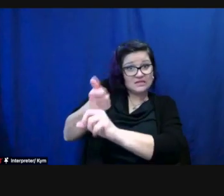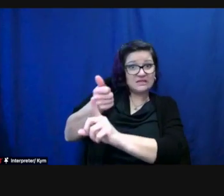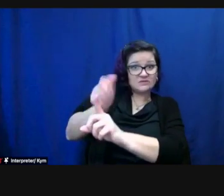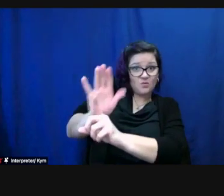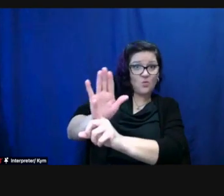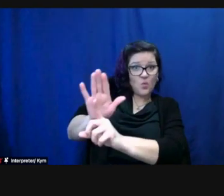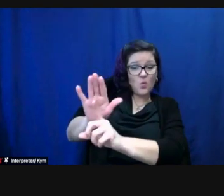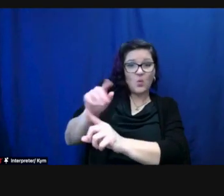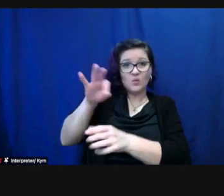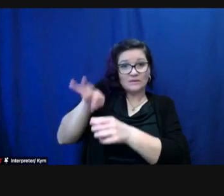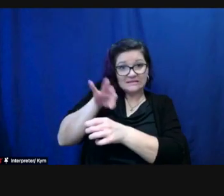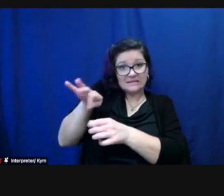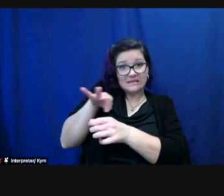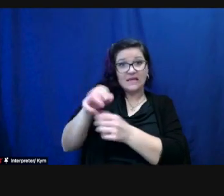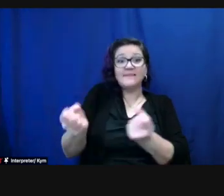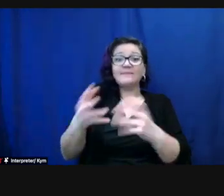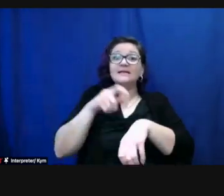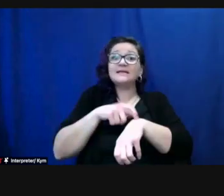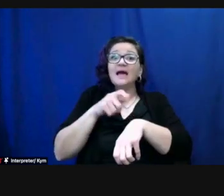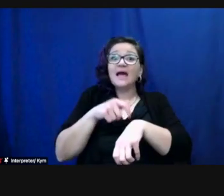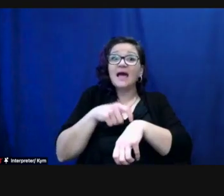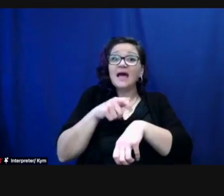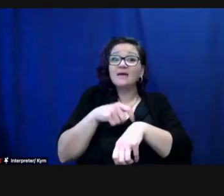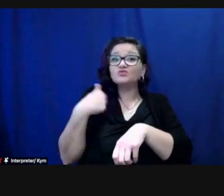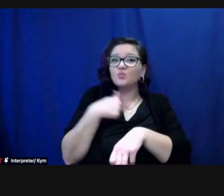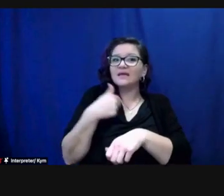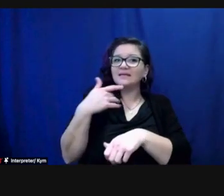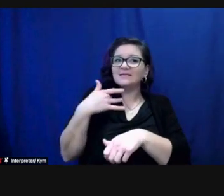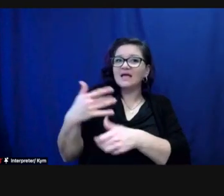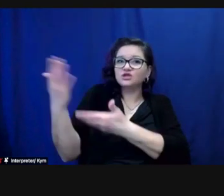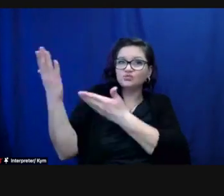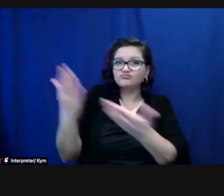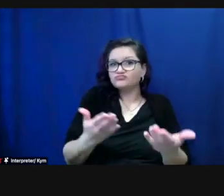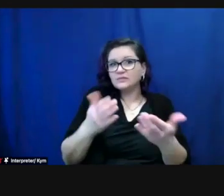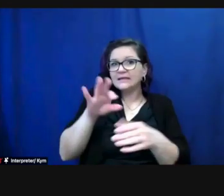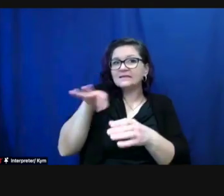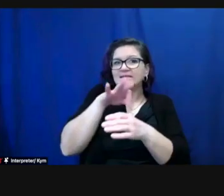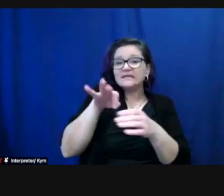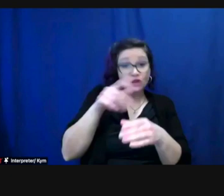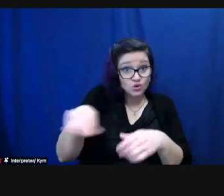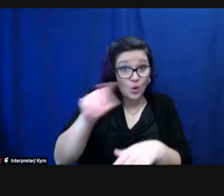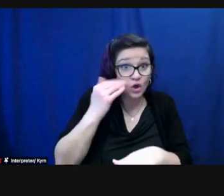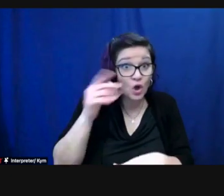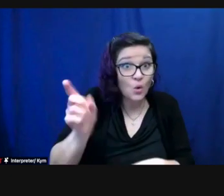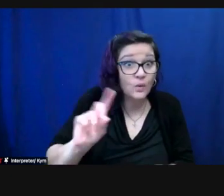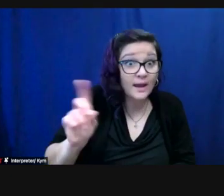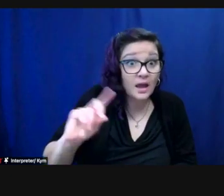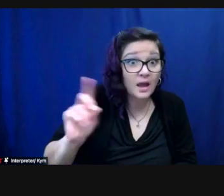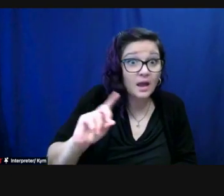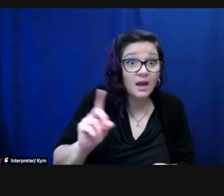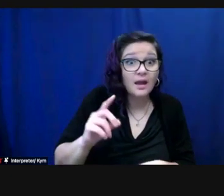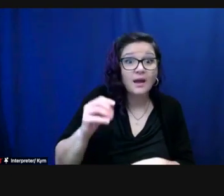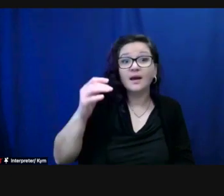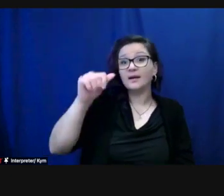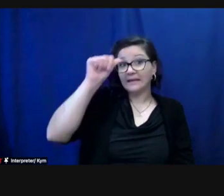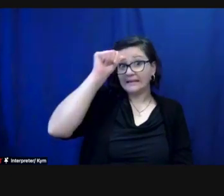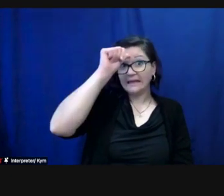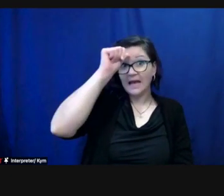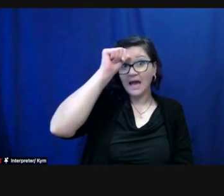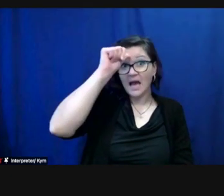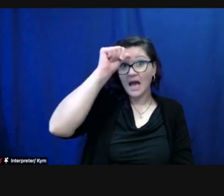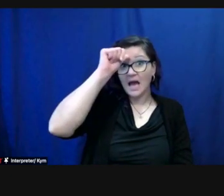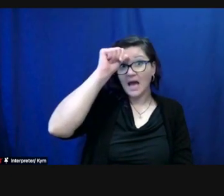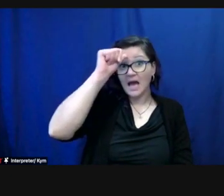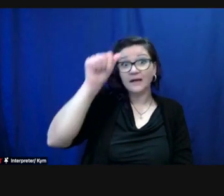Many times we get our tea from where? Anybody know what country that grows tea? I knew. In what? India. India.